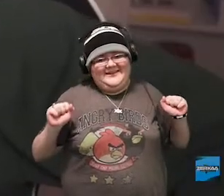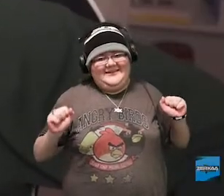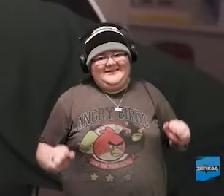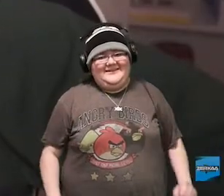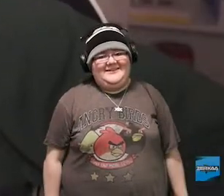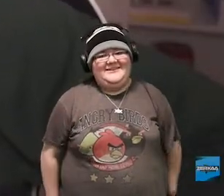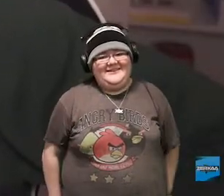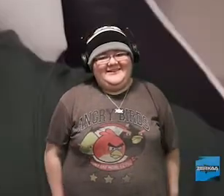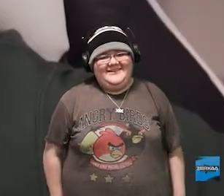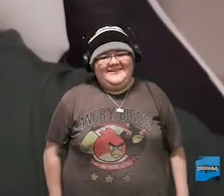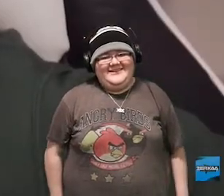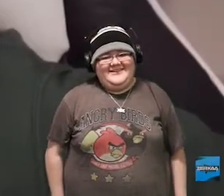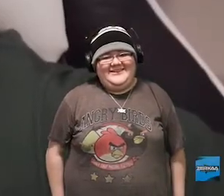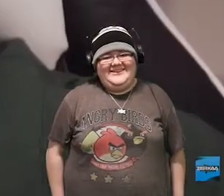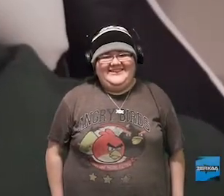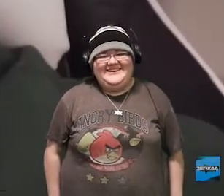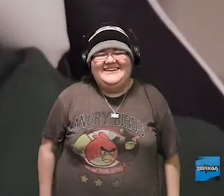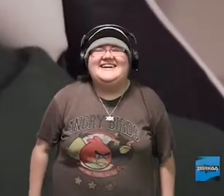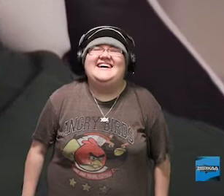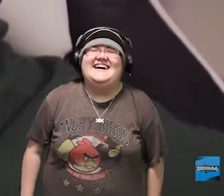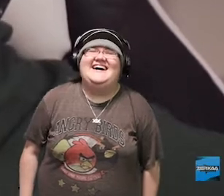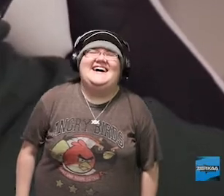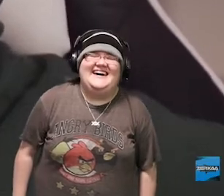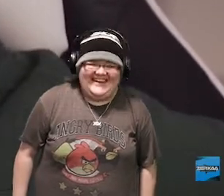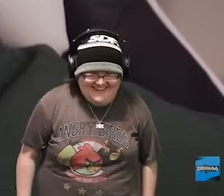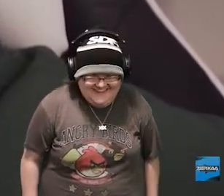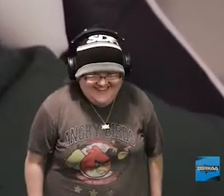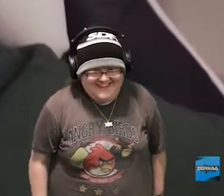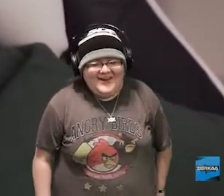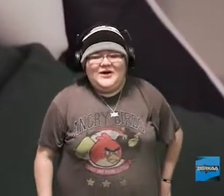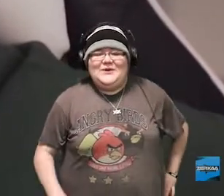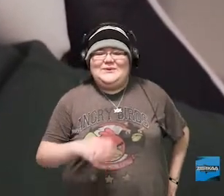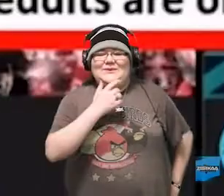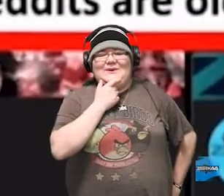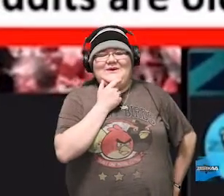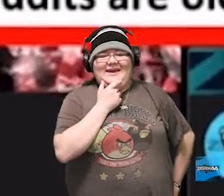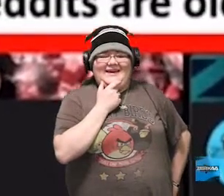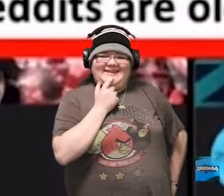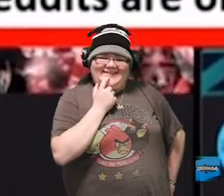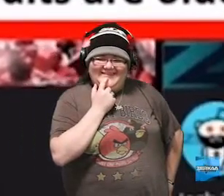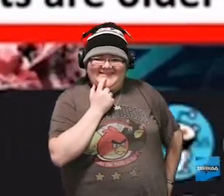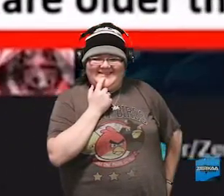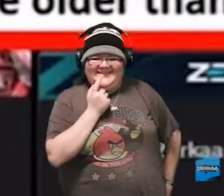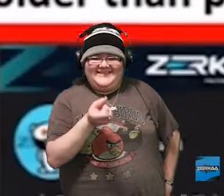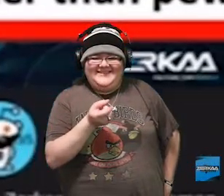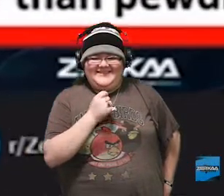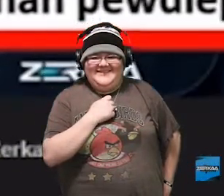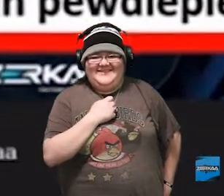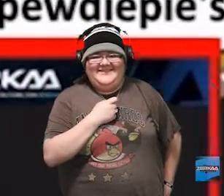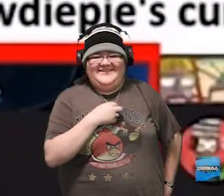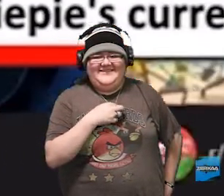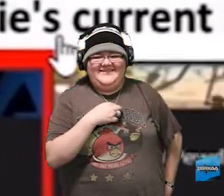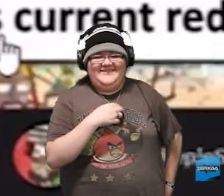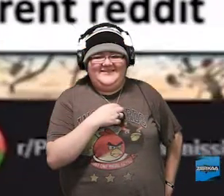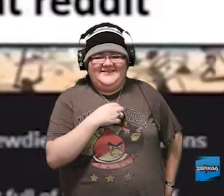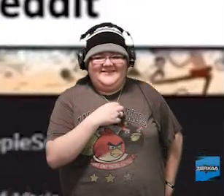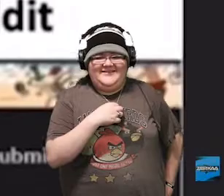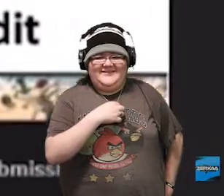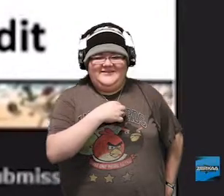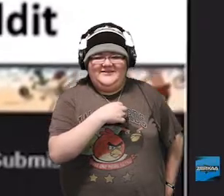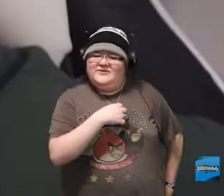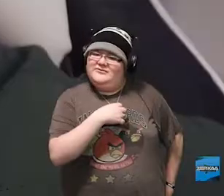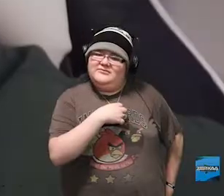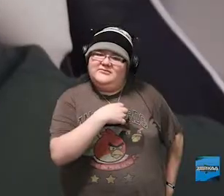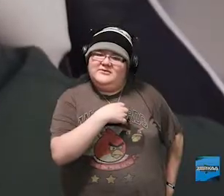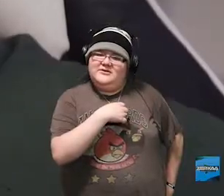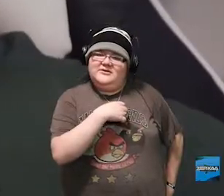listen. It's a great song, you know? Maybe one day we should do a remix. I want to get Randolph to do a little remix, like a little verse on it. Ooh, put it in the okay subreddit. Simon, JJ, and Josh's subreddits are older than PewDiePie's